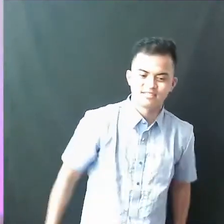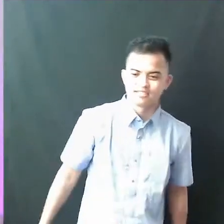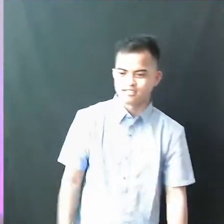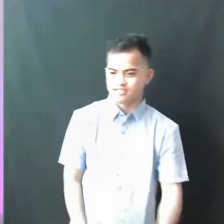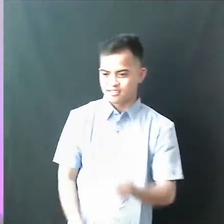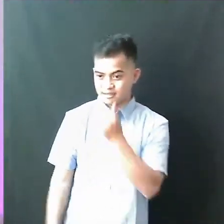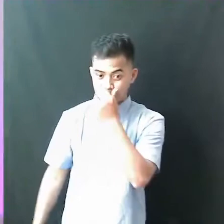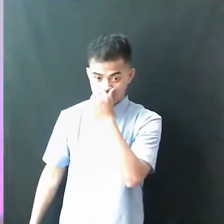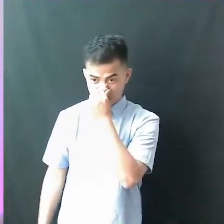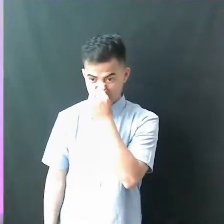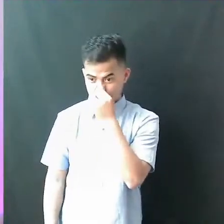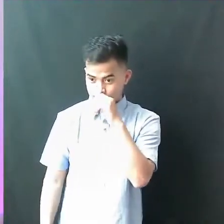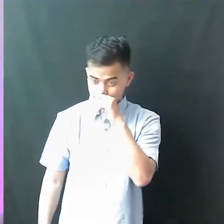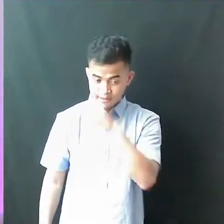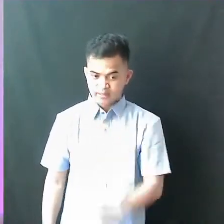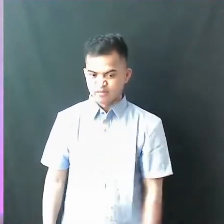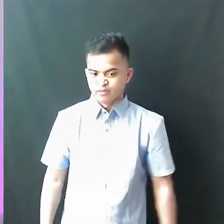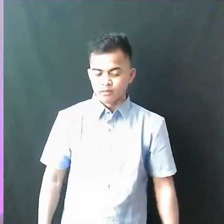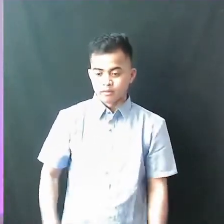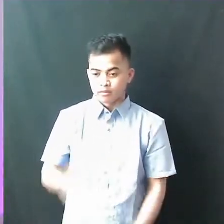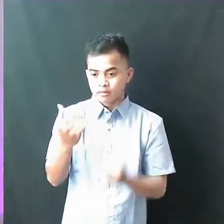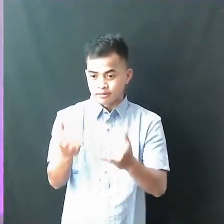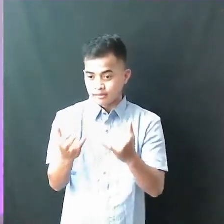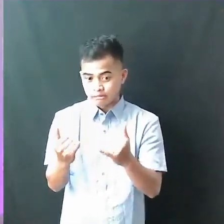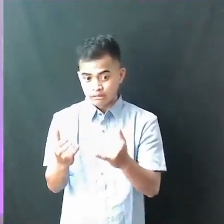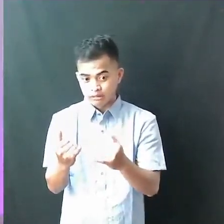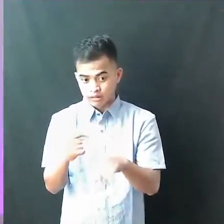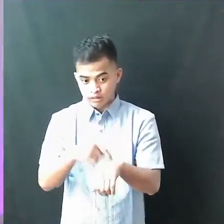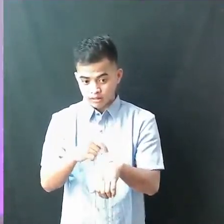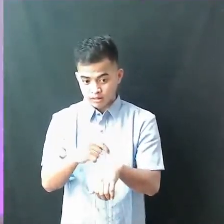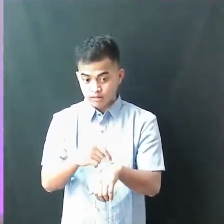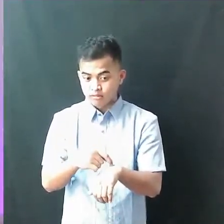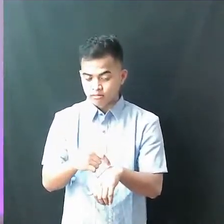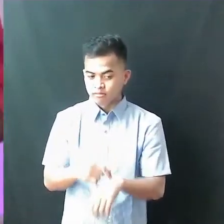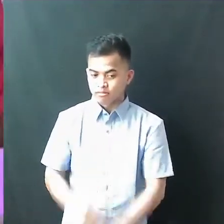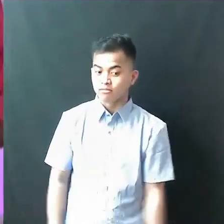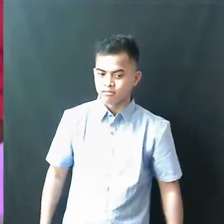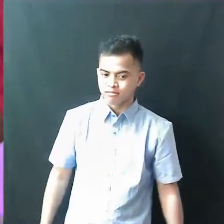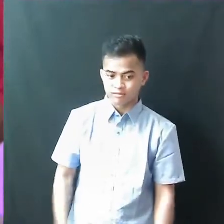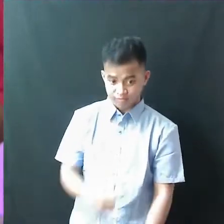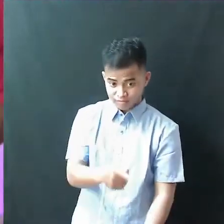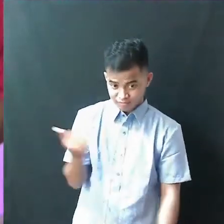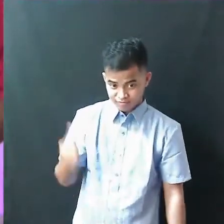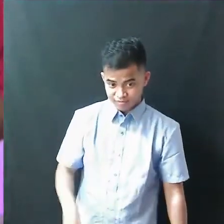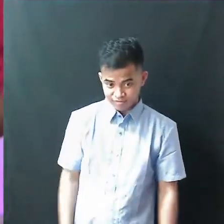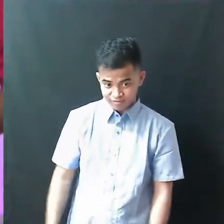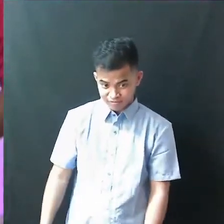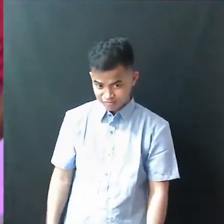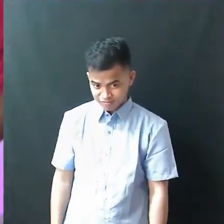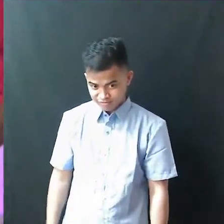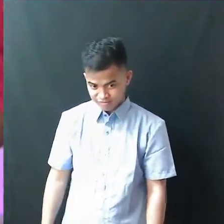take pictures. So kana karong alas 5 and then announce ko pastor sa adult choir, pastor. And then adult choir mag practice ta